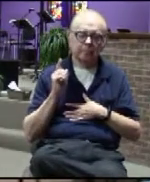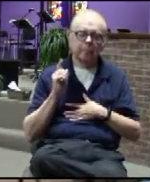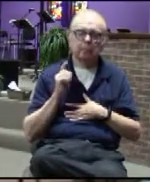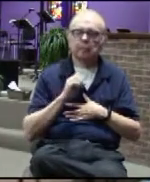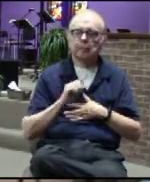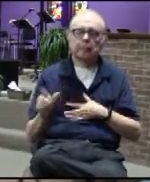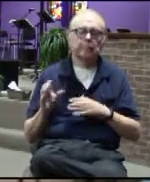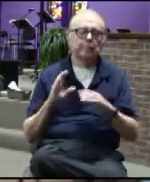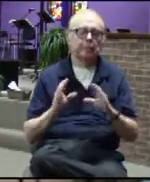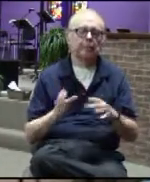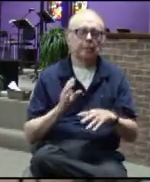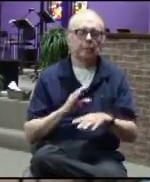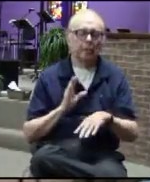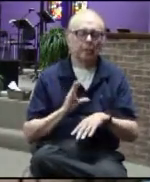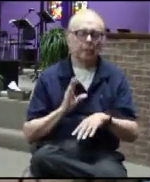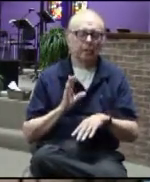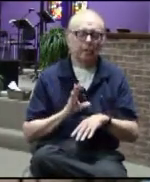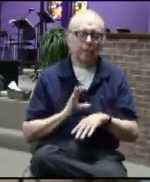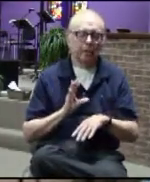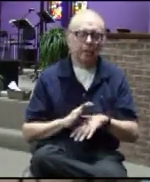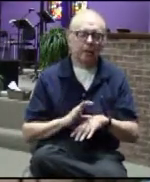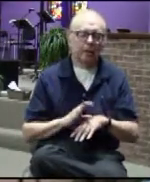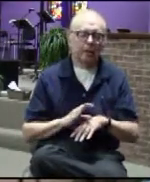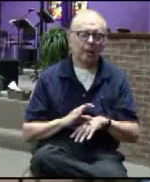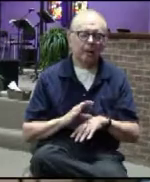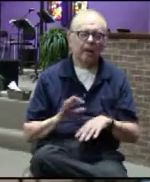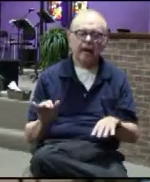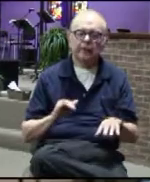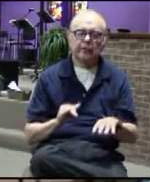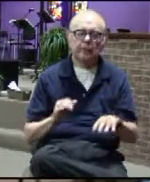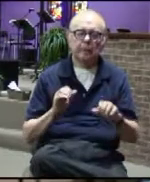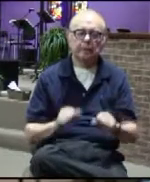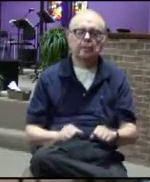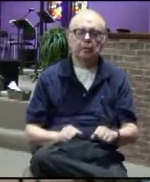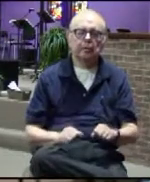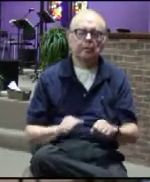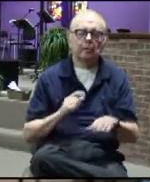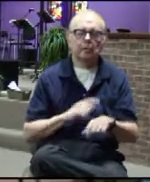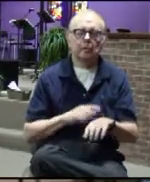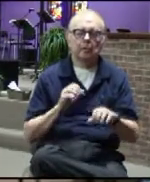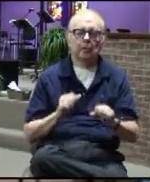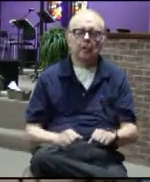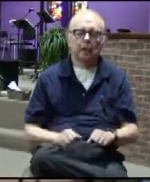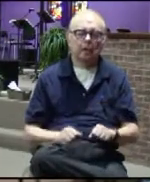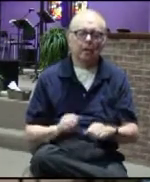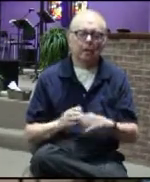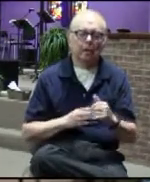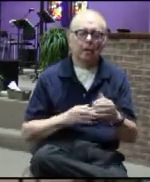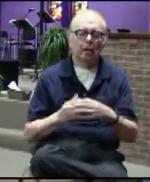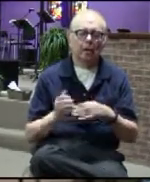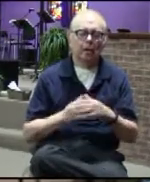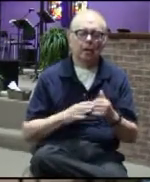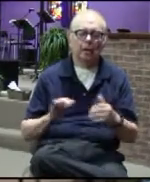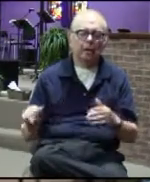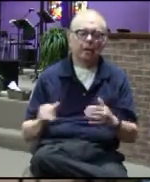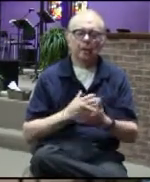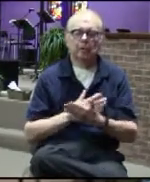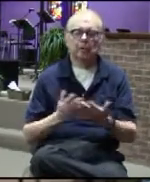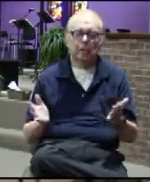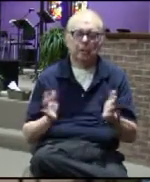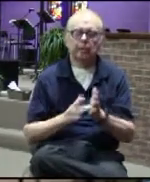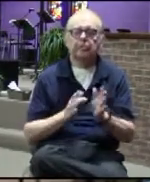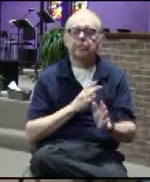everybody in this congregation have the same access at this moment of time to be able to build on the same thing